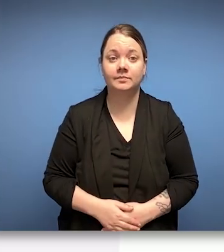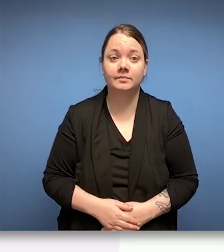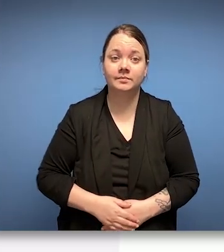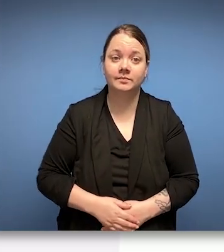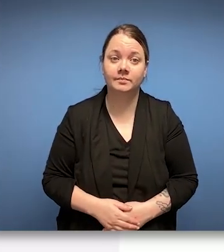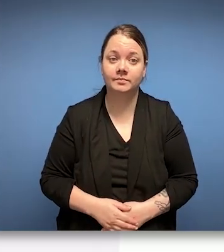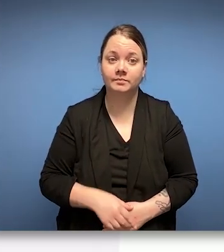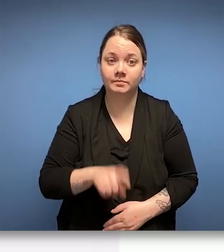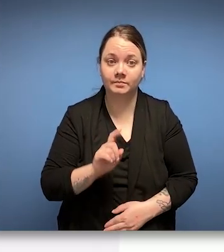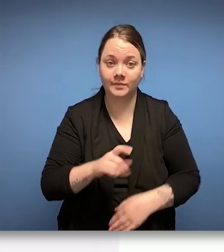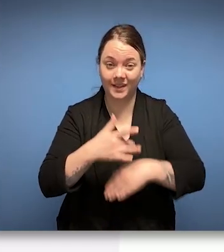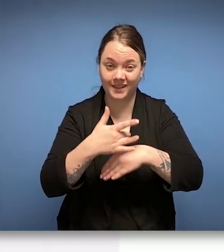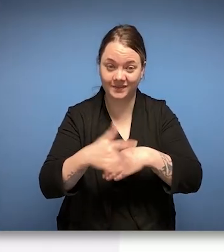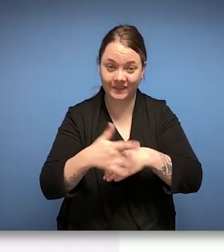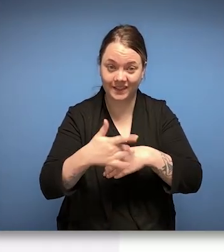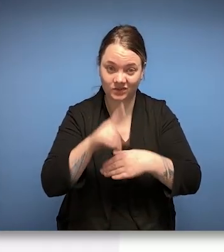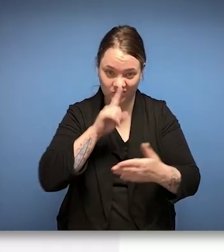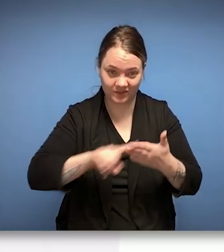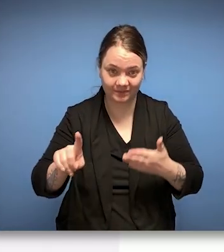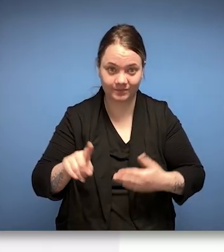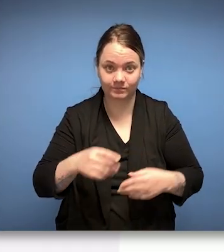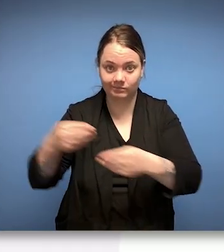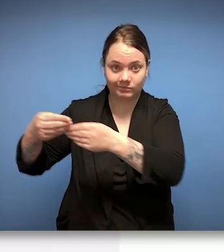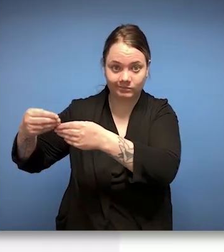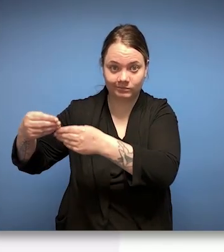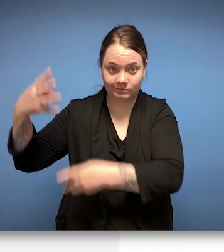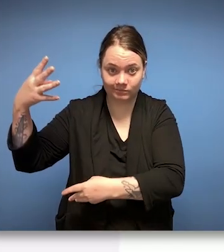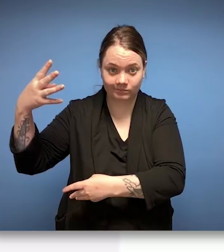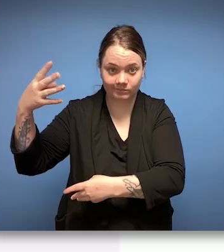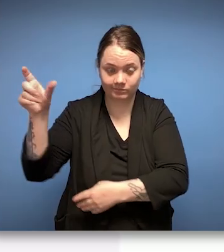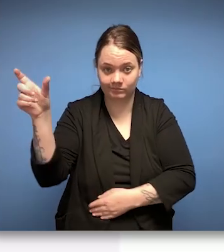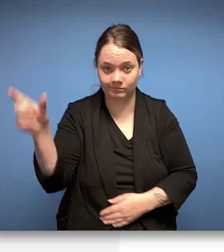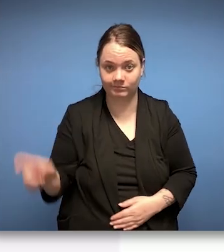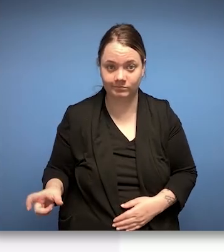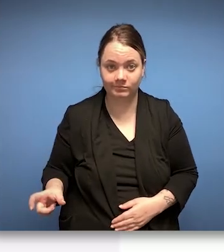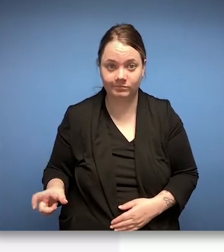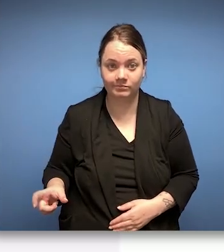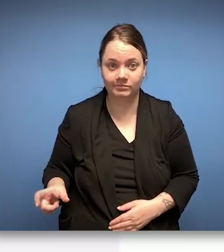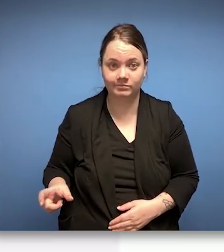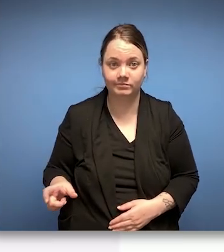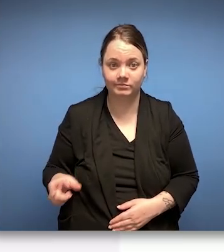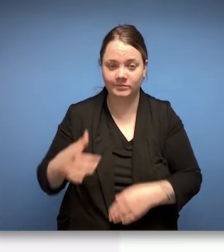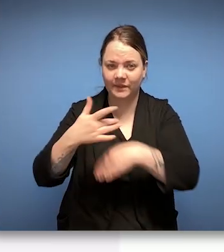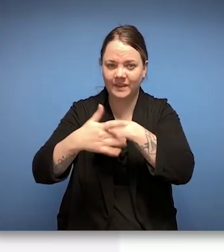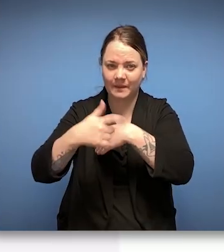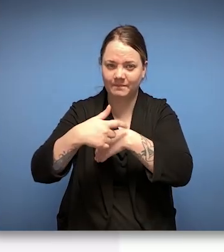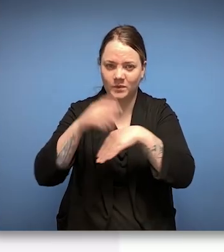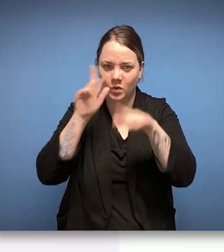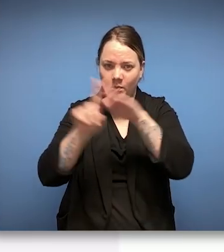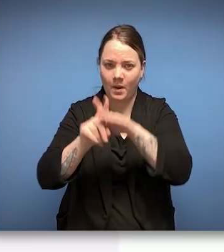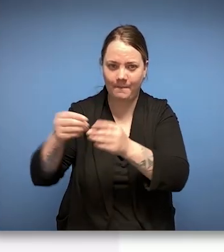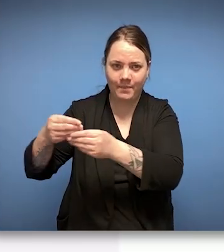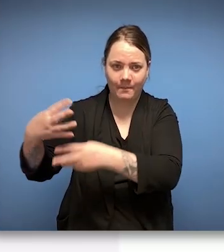the blue button labeled Check Availability. On the right-hand side, a list of available times